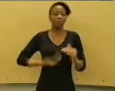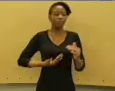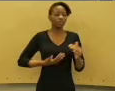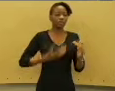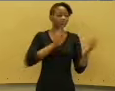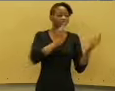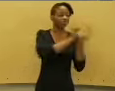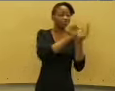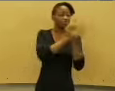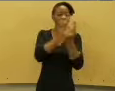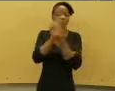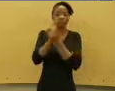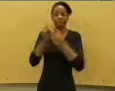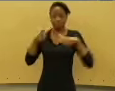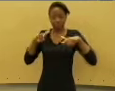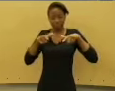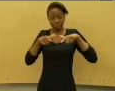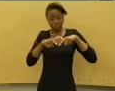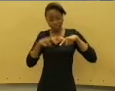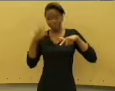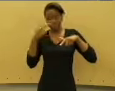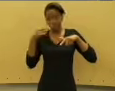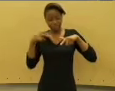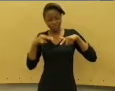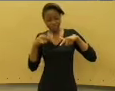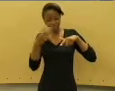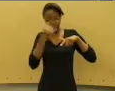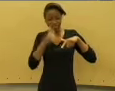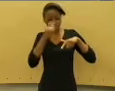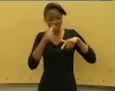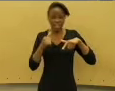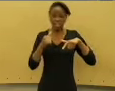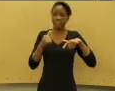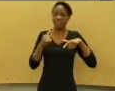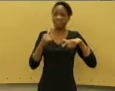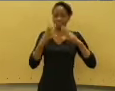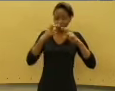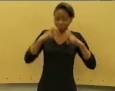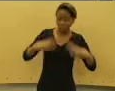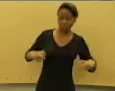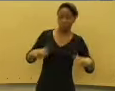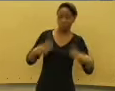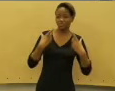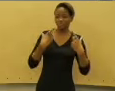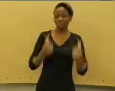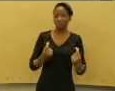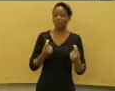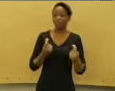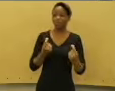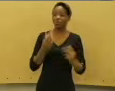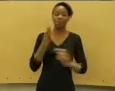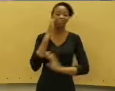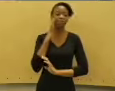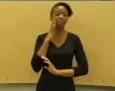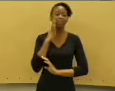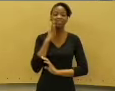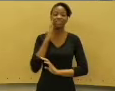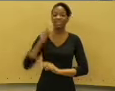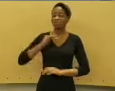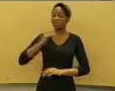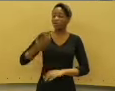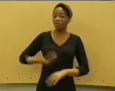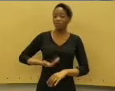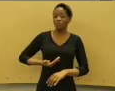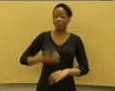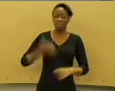look at your vagina? They're like, ew. You know, so straight women are not coming, one, as healthy